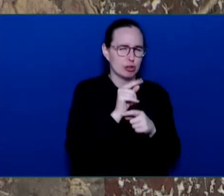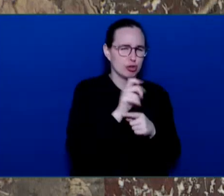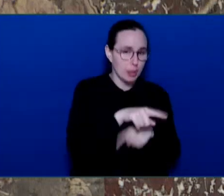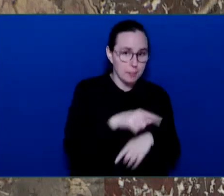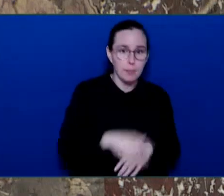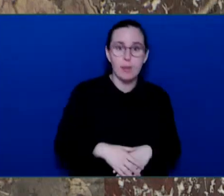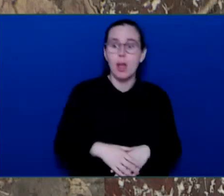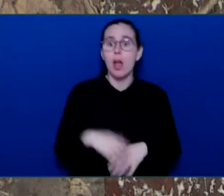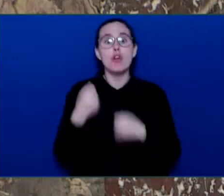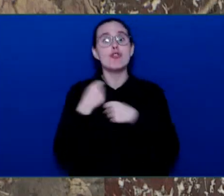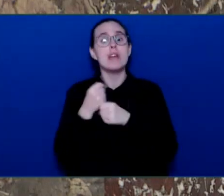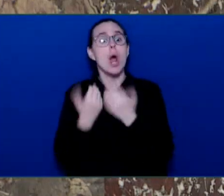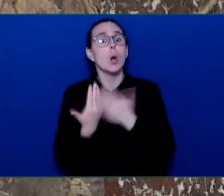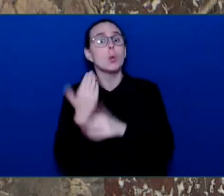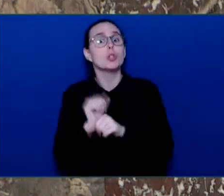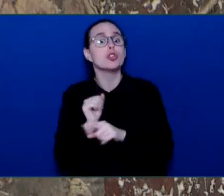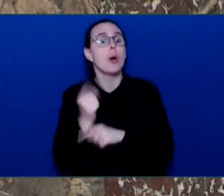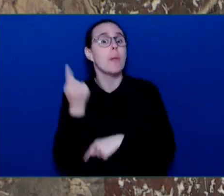was financed.